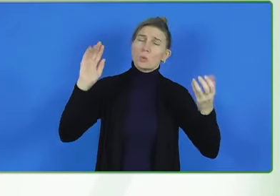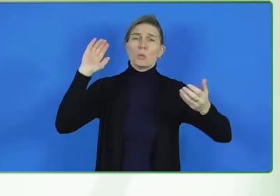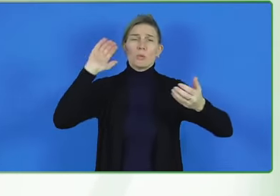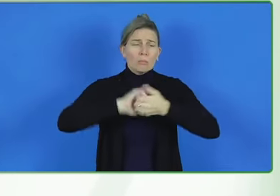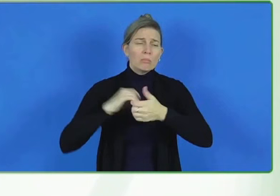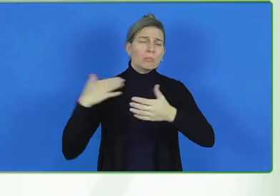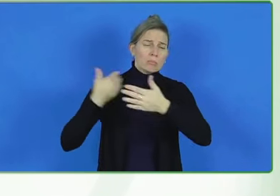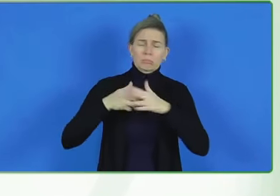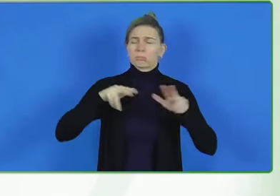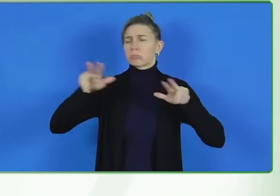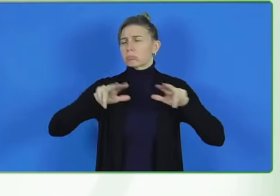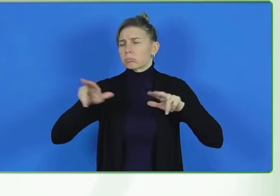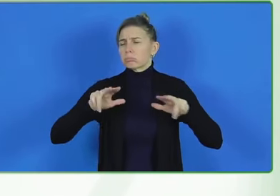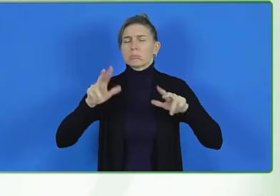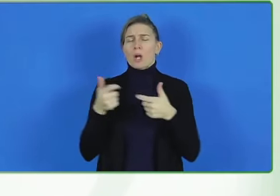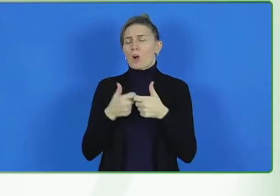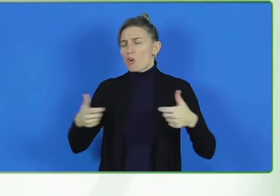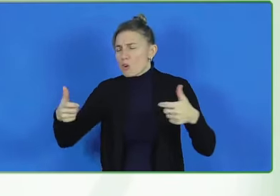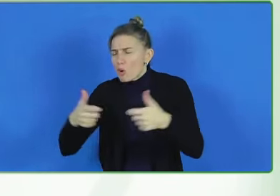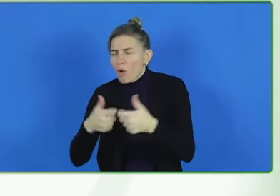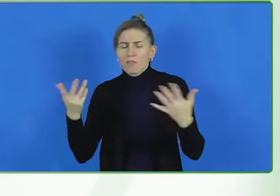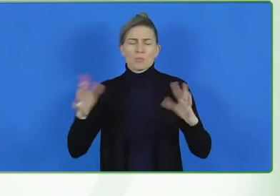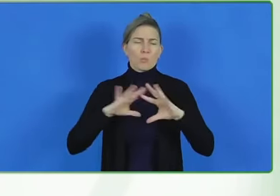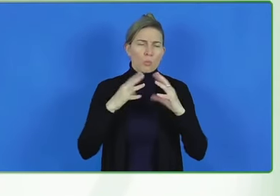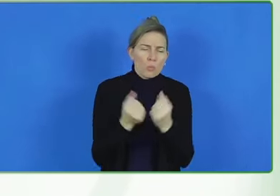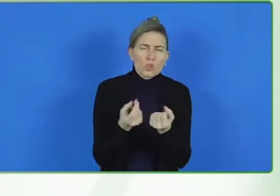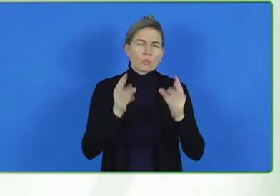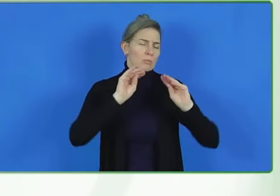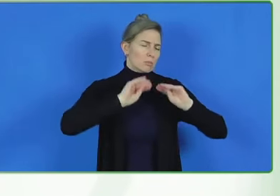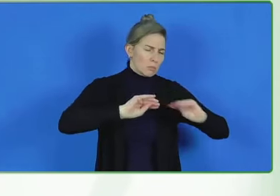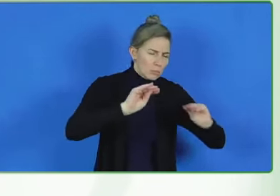with disabilities in telehealth service areas.